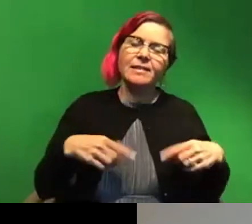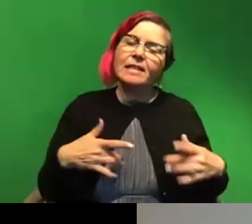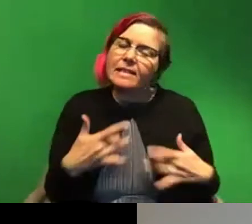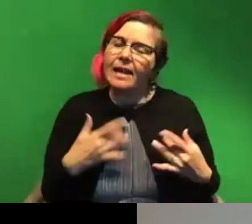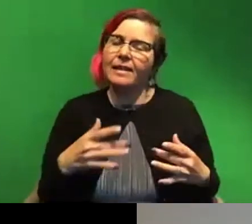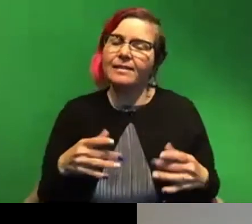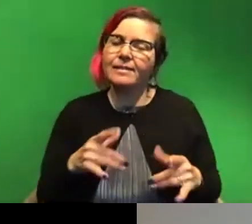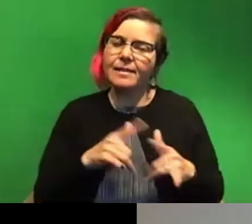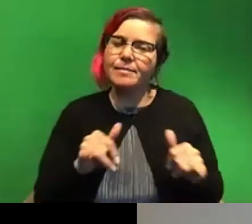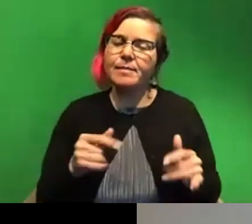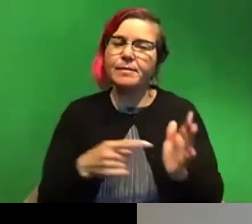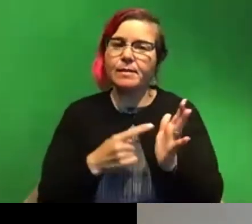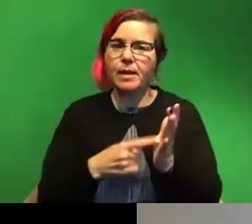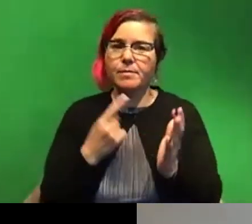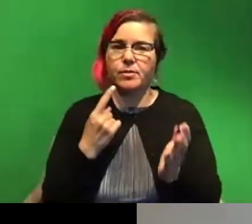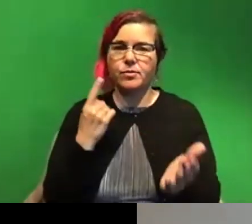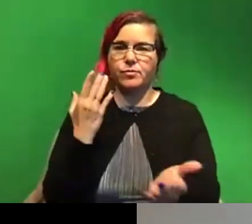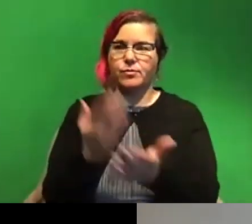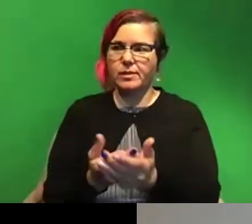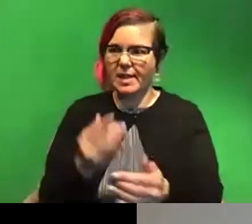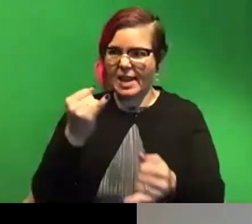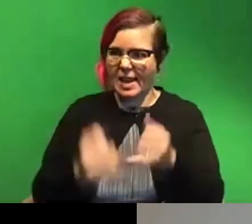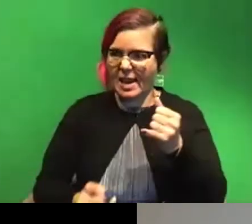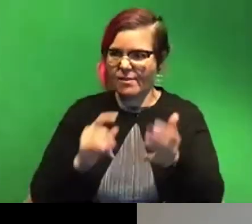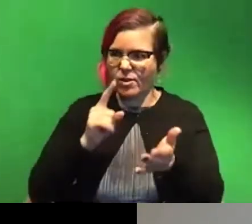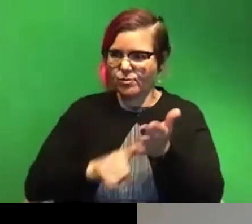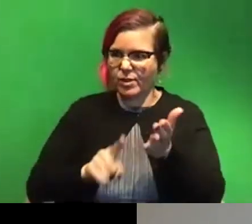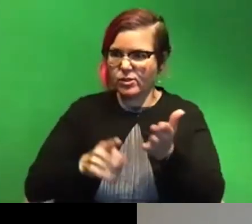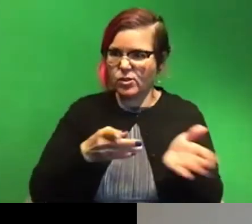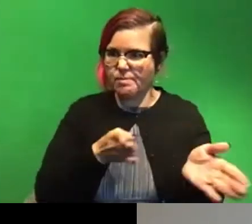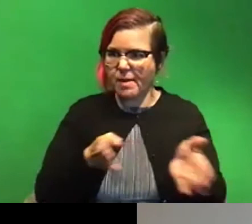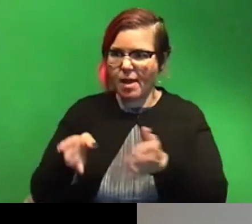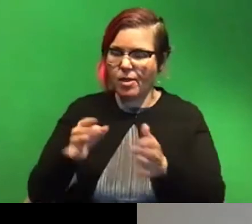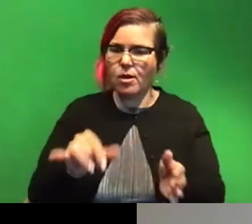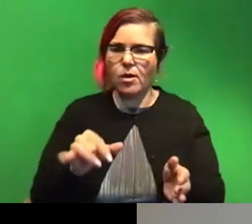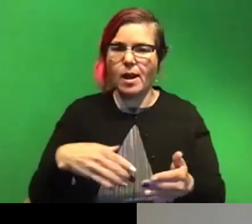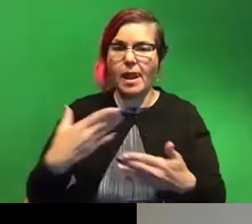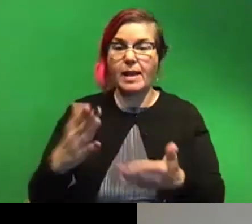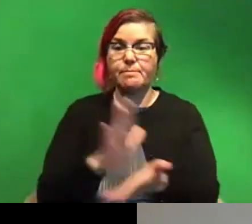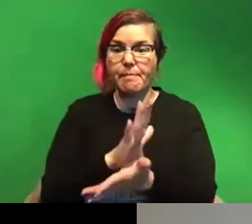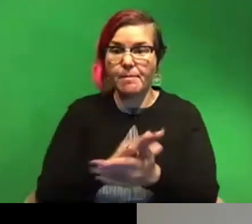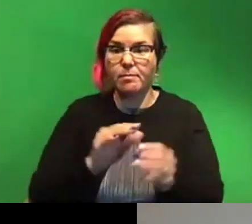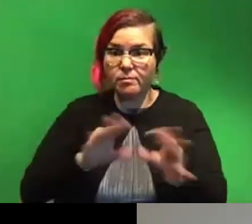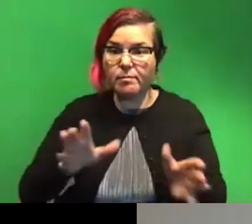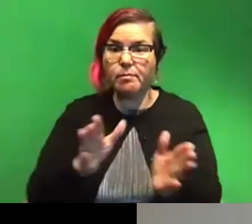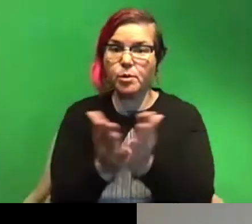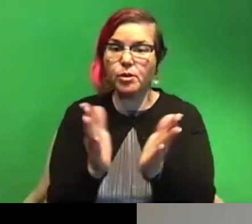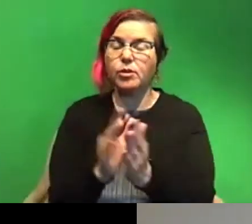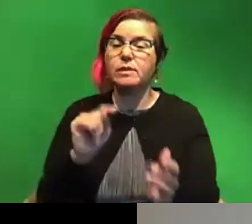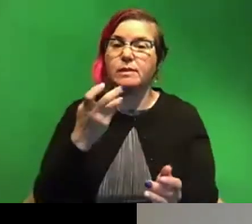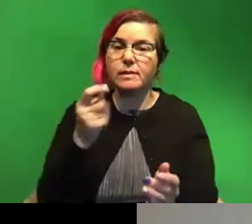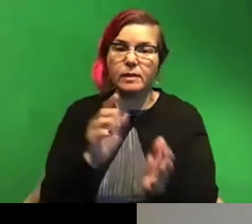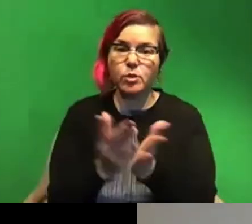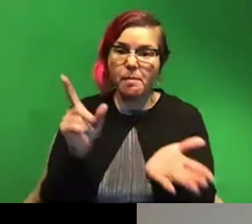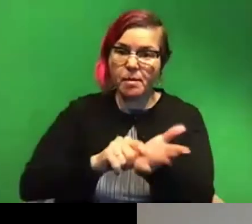that sometimes when you've reached the end of a research path, you realize like, oh, the next paper or the next book or the next textbook to be published about